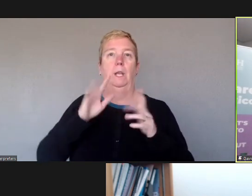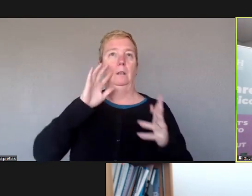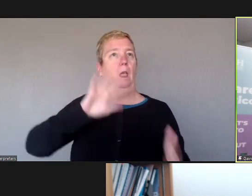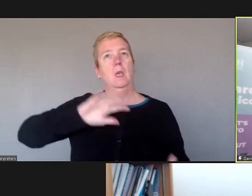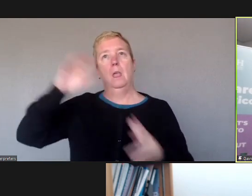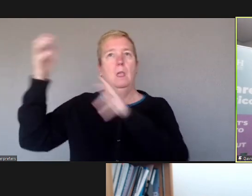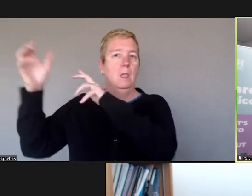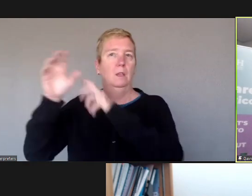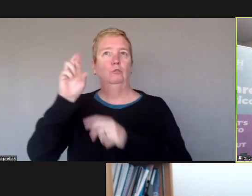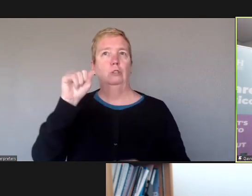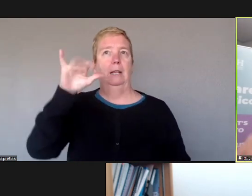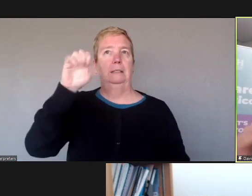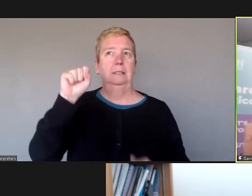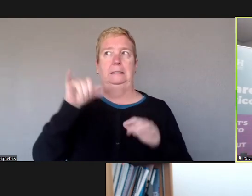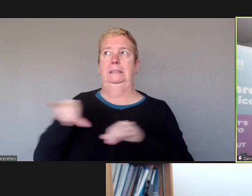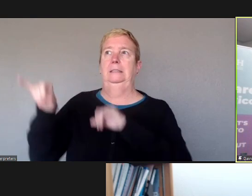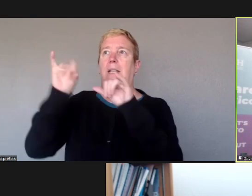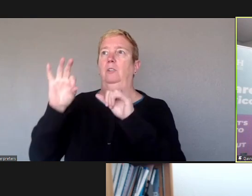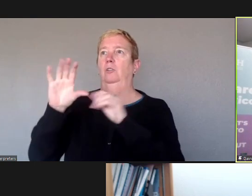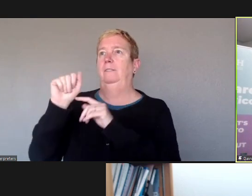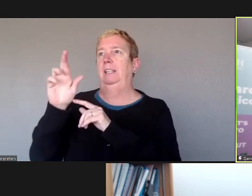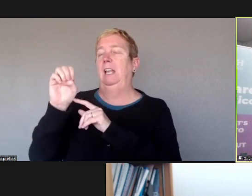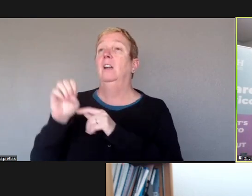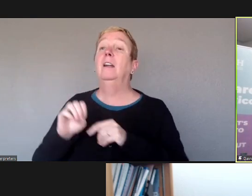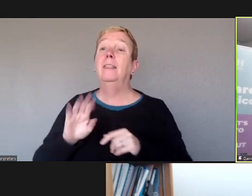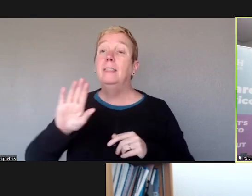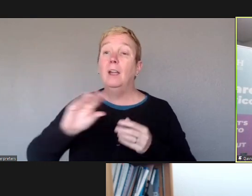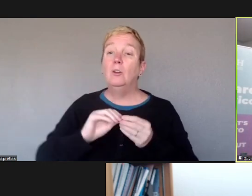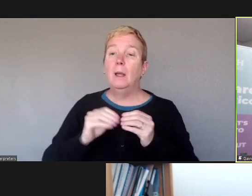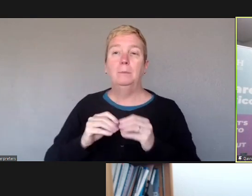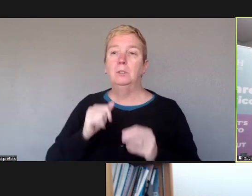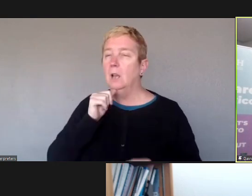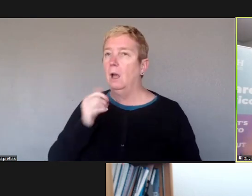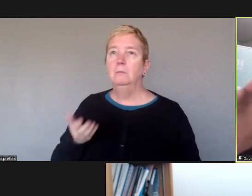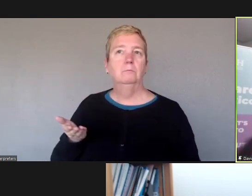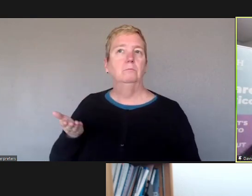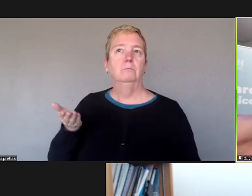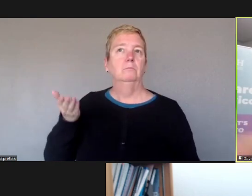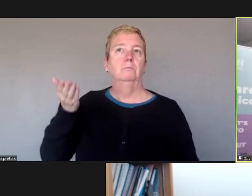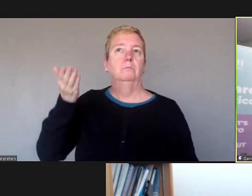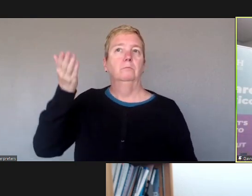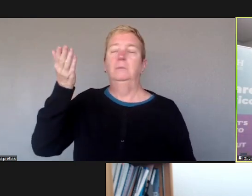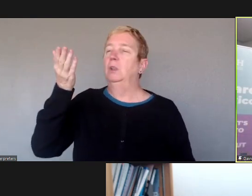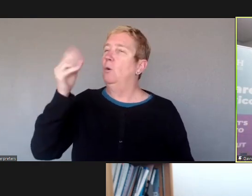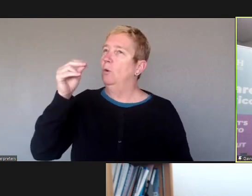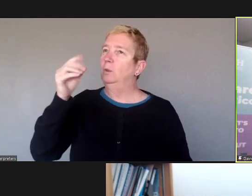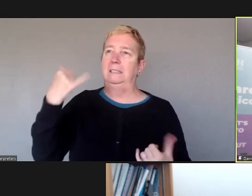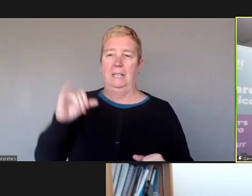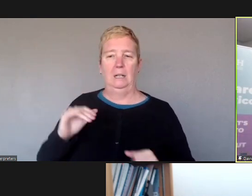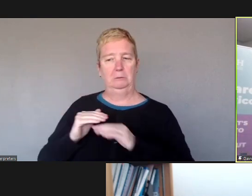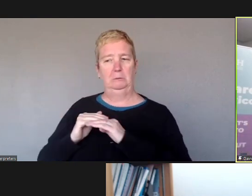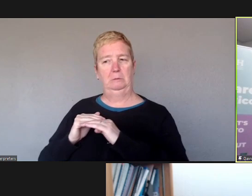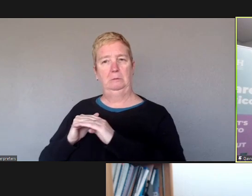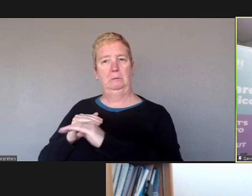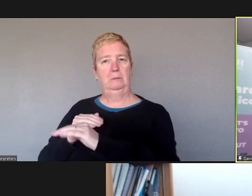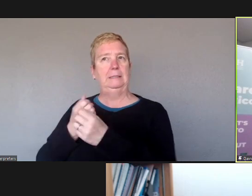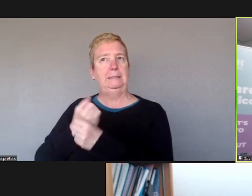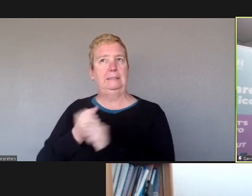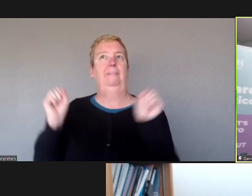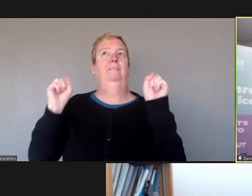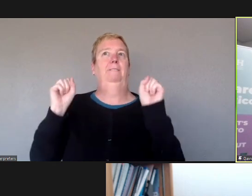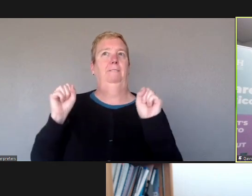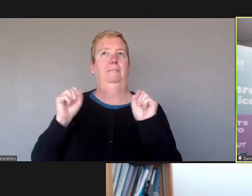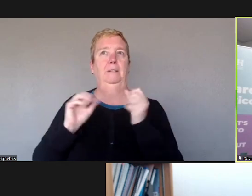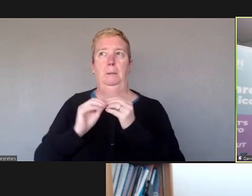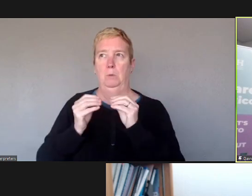uptick in hospitalizations, hasn't really gone up very much at all. We're still down in the safety zone on that as